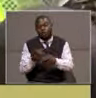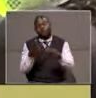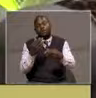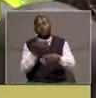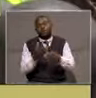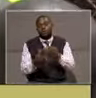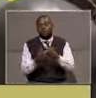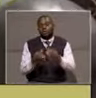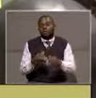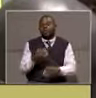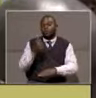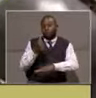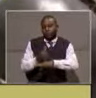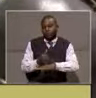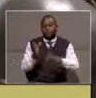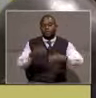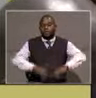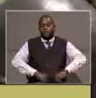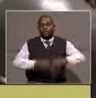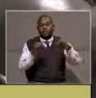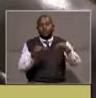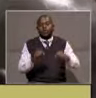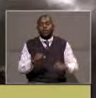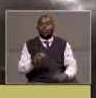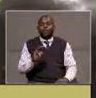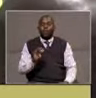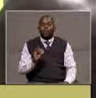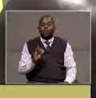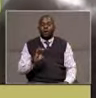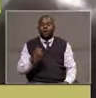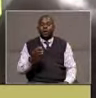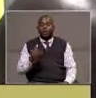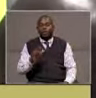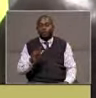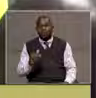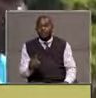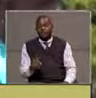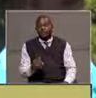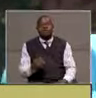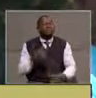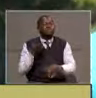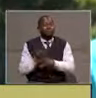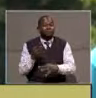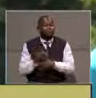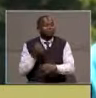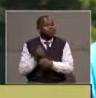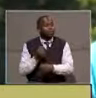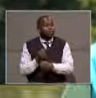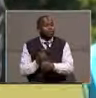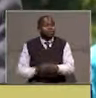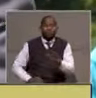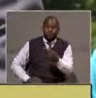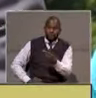Soroti District Chairperson George Michael Egunyu warned the contractor against shoddy work. Because we normally blame